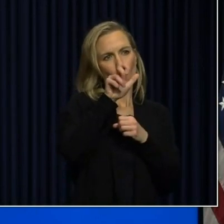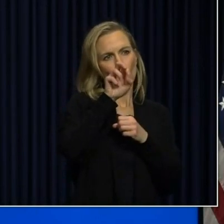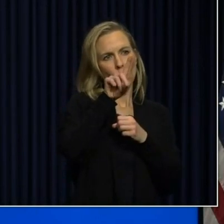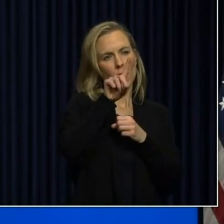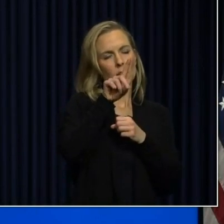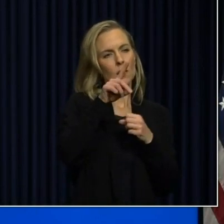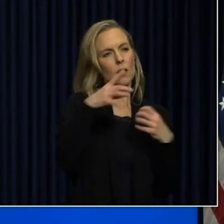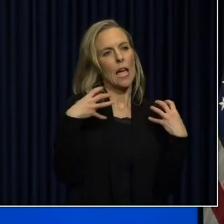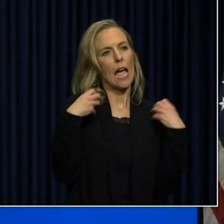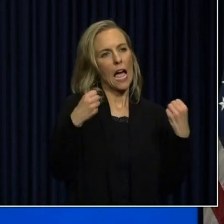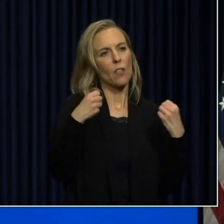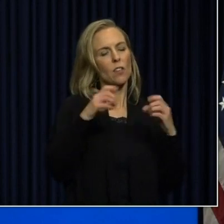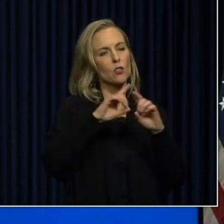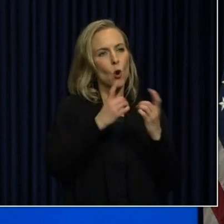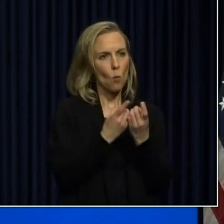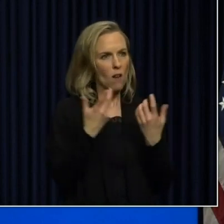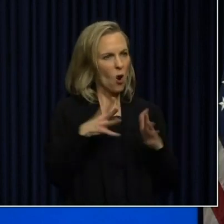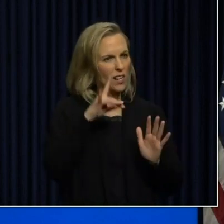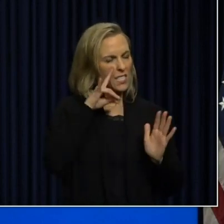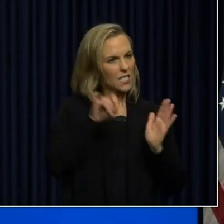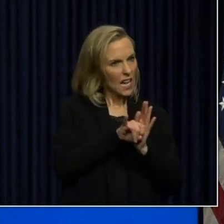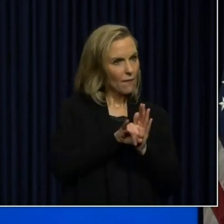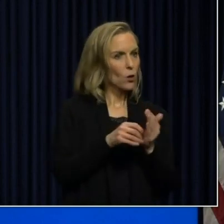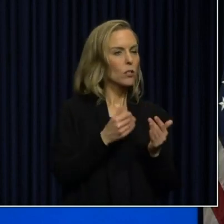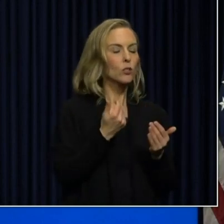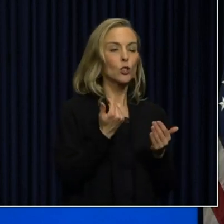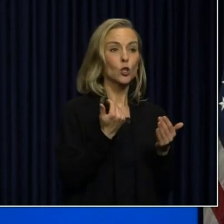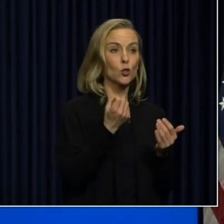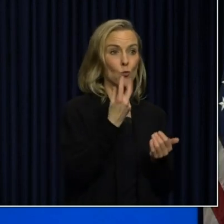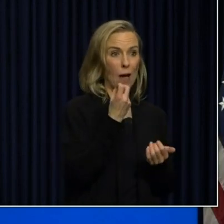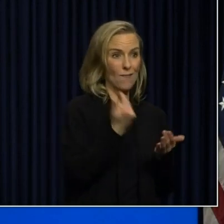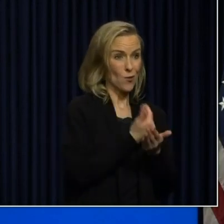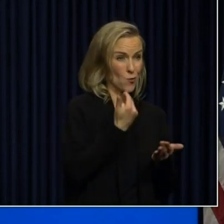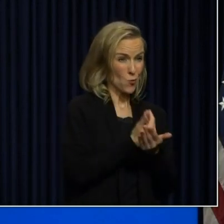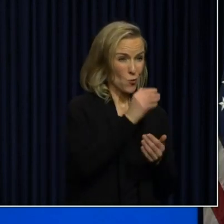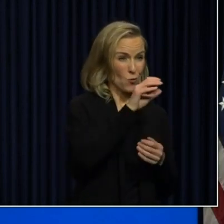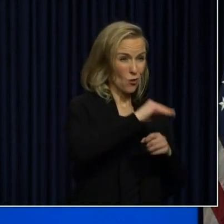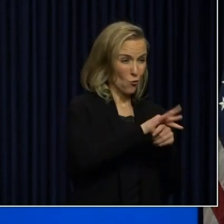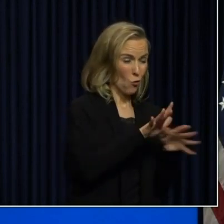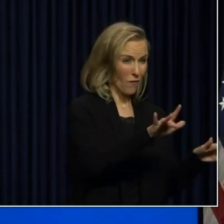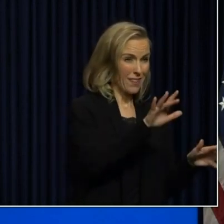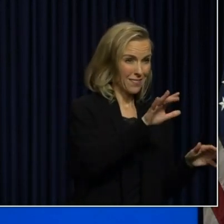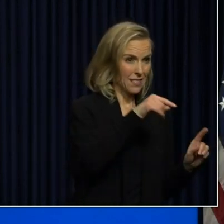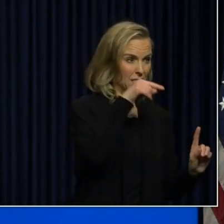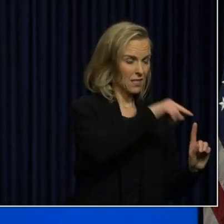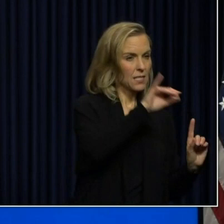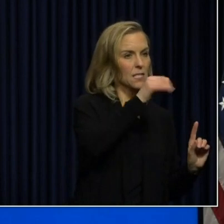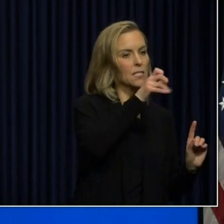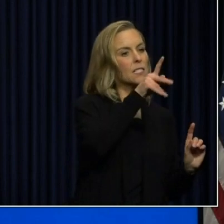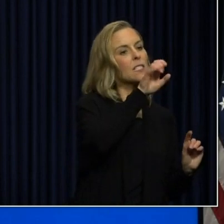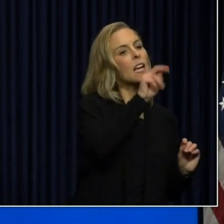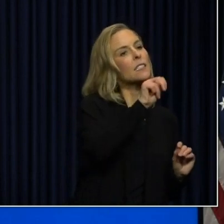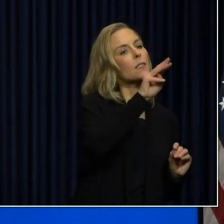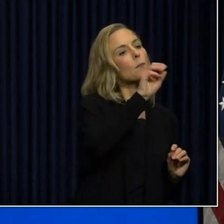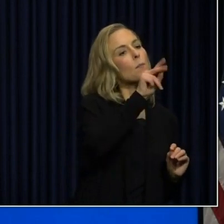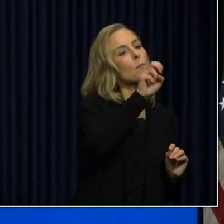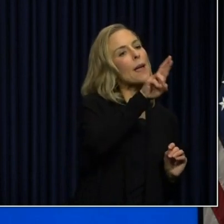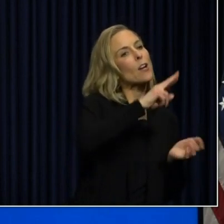Health Department. It said they've identified 12 new COVID cases among residents of Jackson Manor Nursing